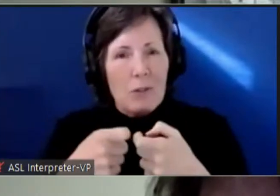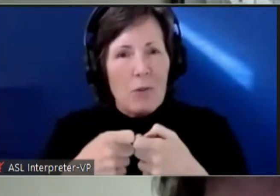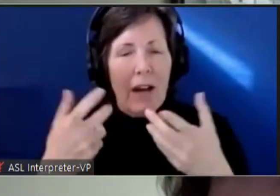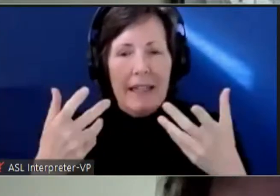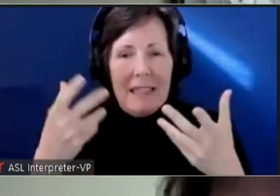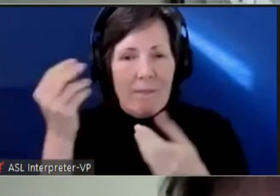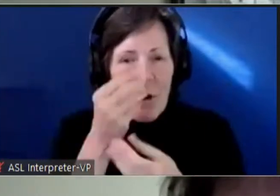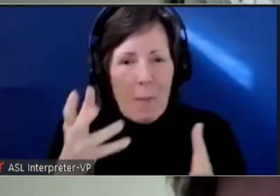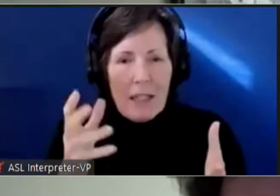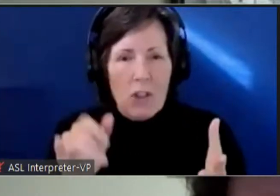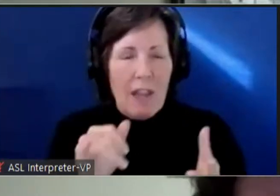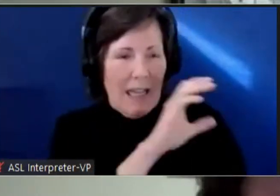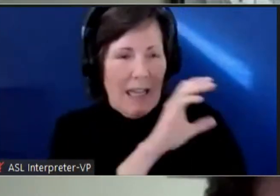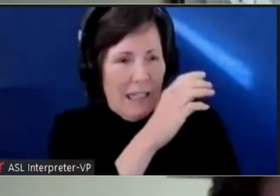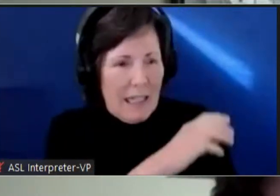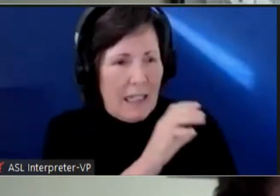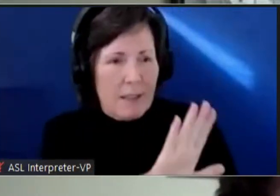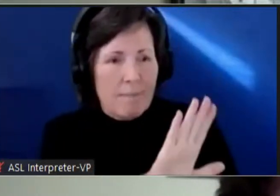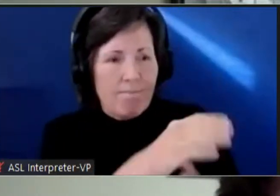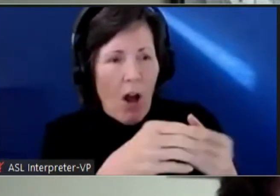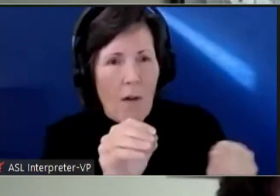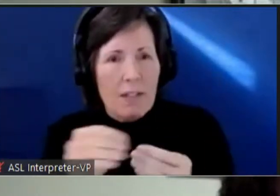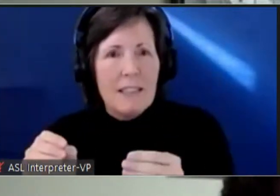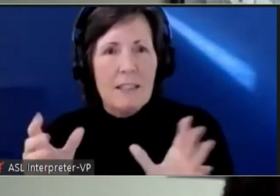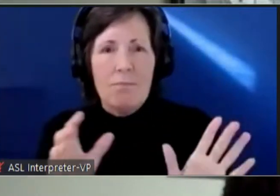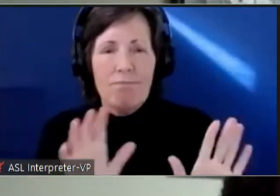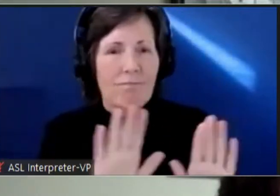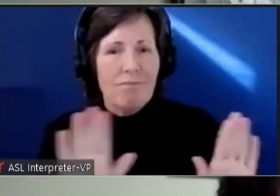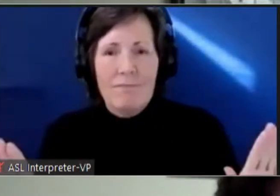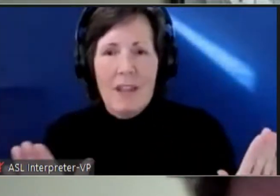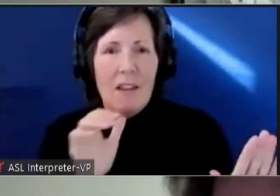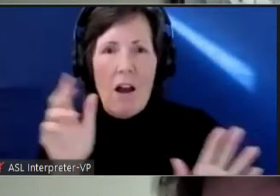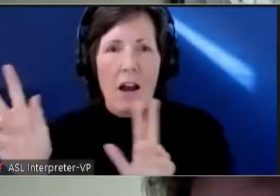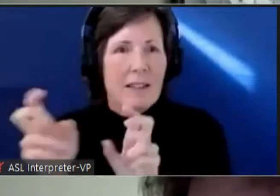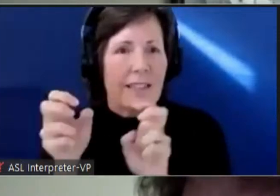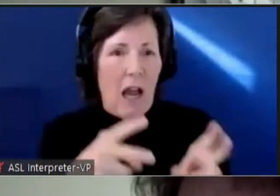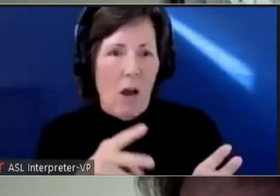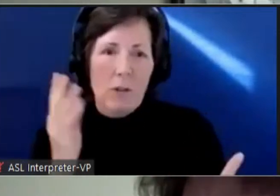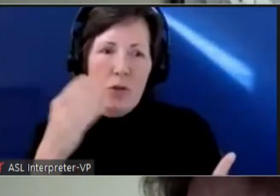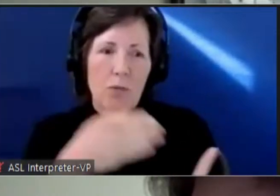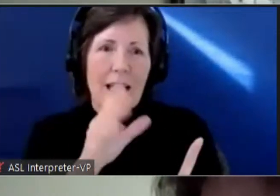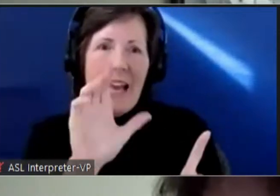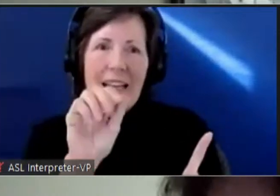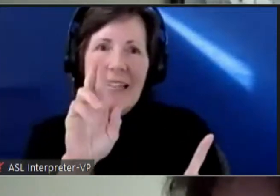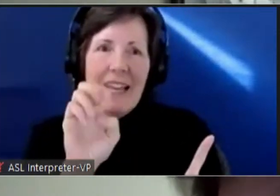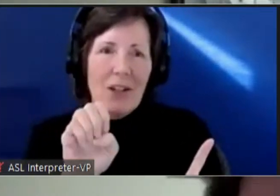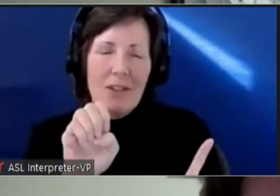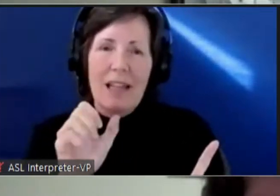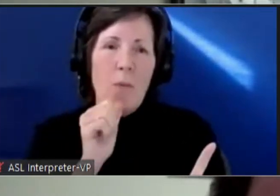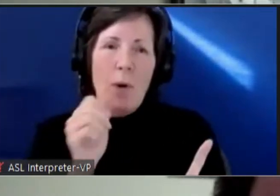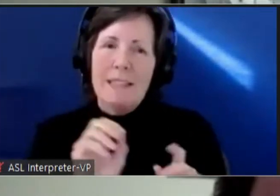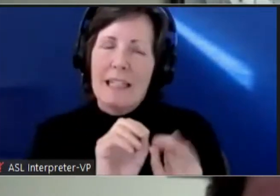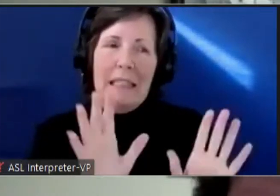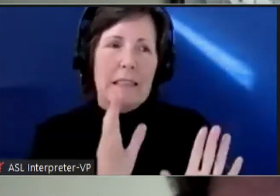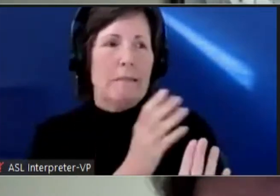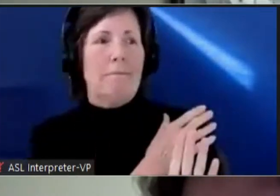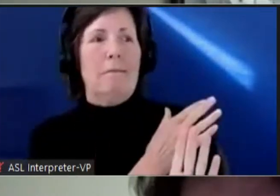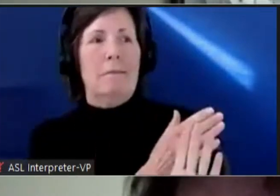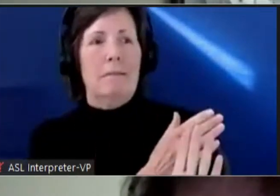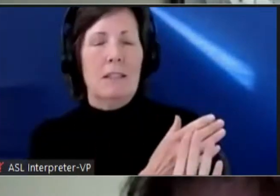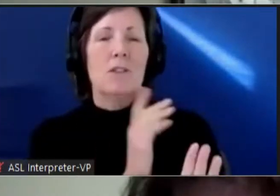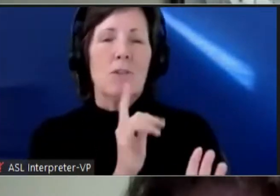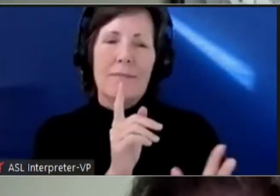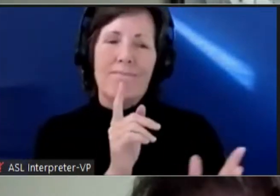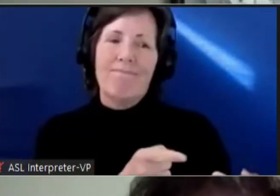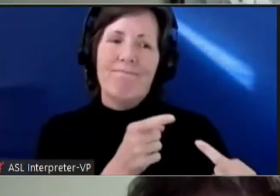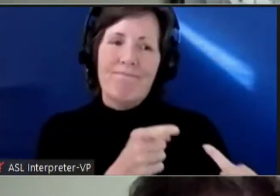physicians or clinic offices do not download directly to CARES, but that wasn't clear initially. So there was a number of problems with